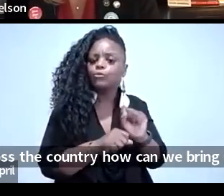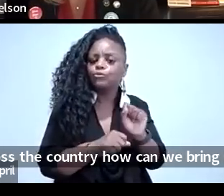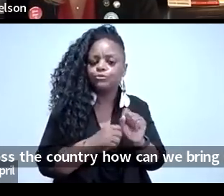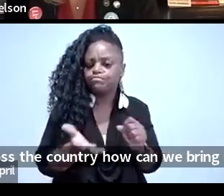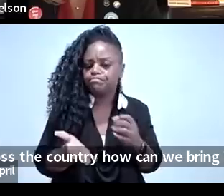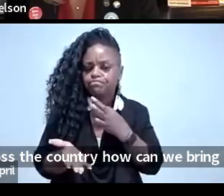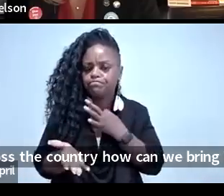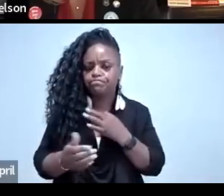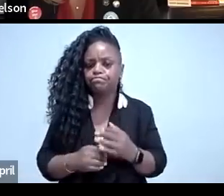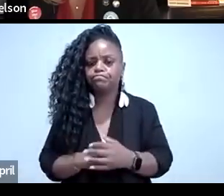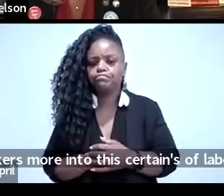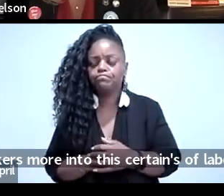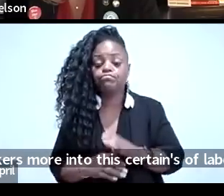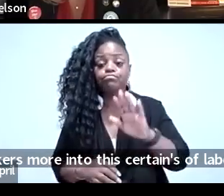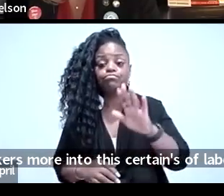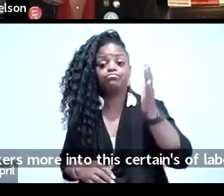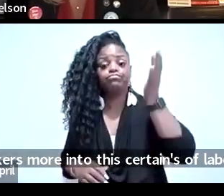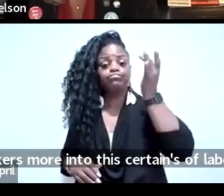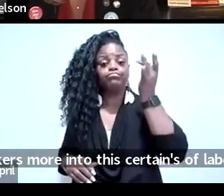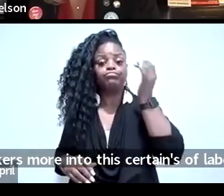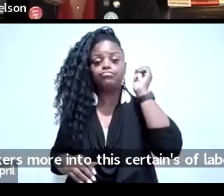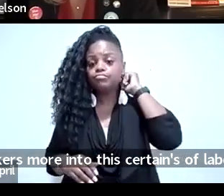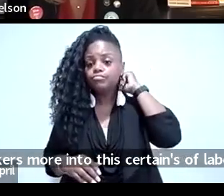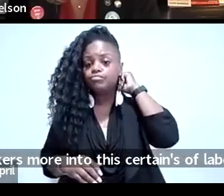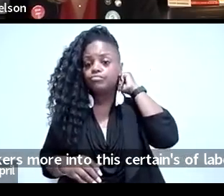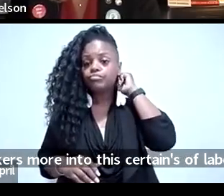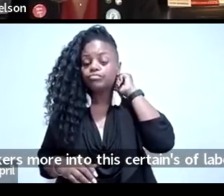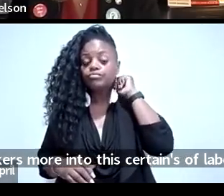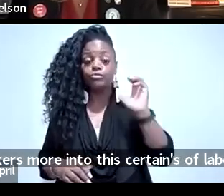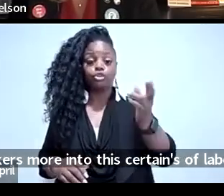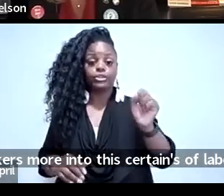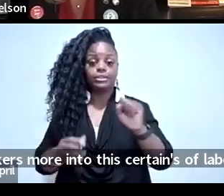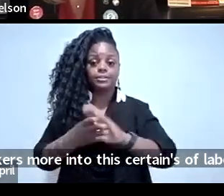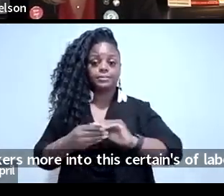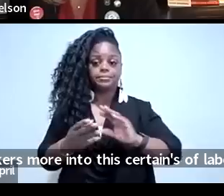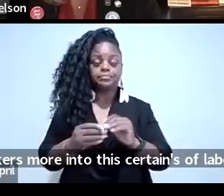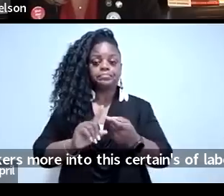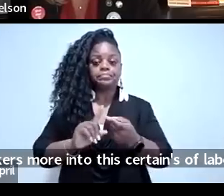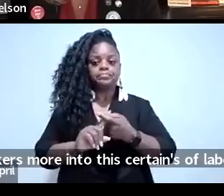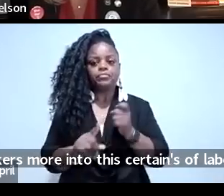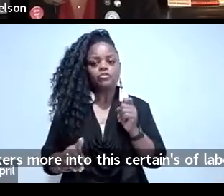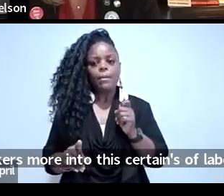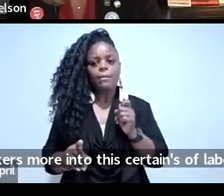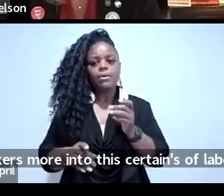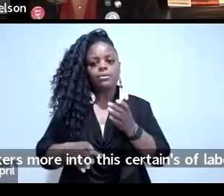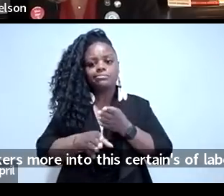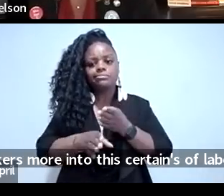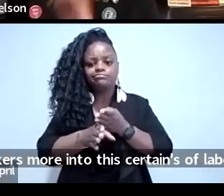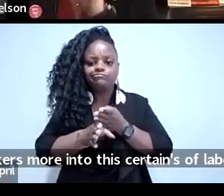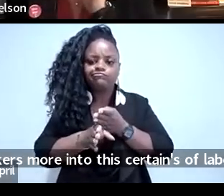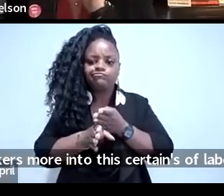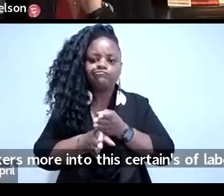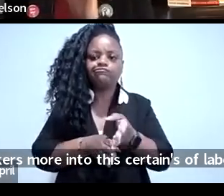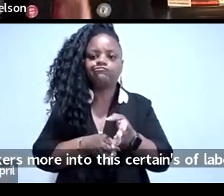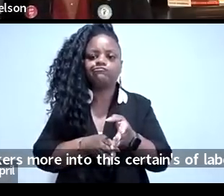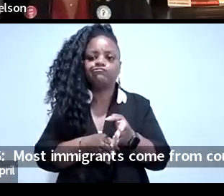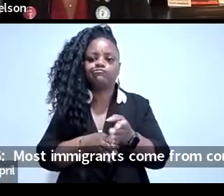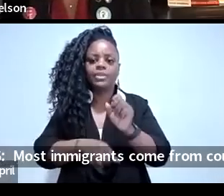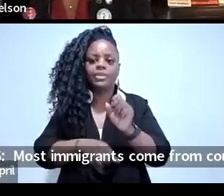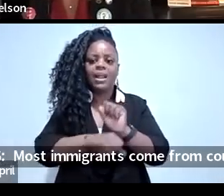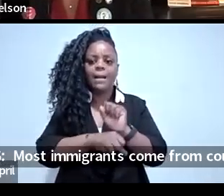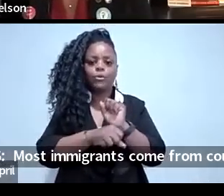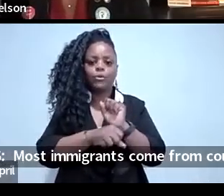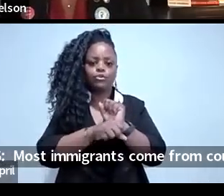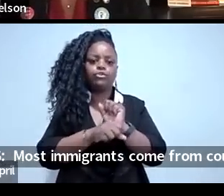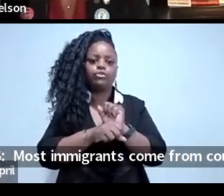predominantly unionized. So right. To be honest with you, it wasn't that hard. It wasn't that hard to have that conversation